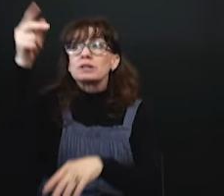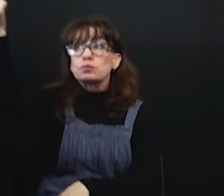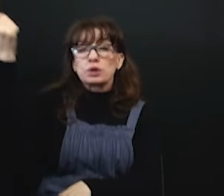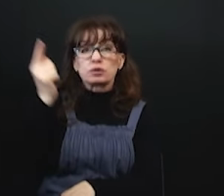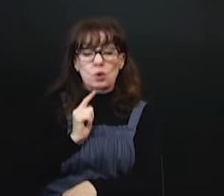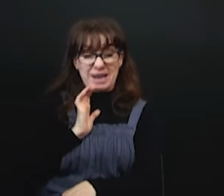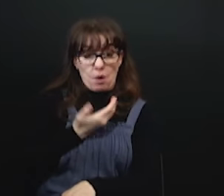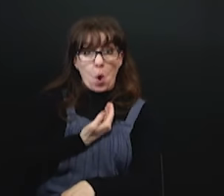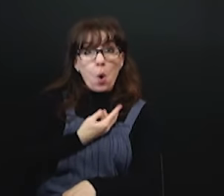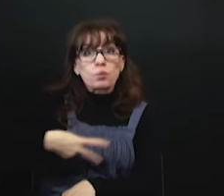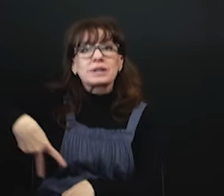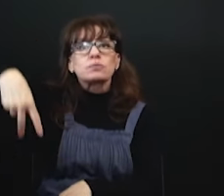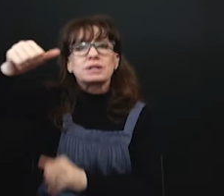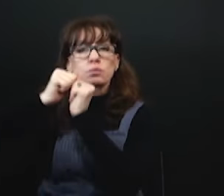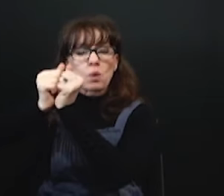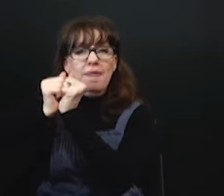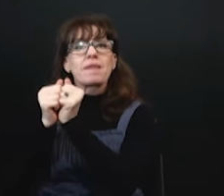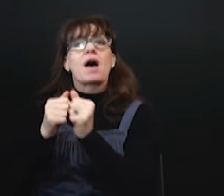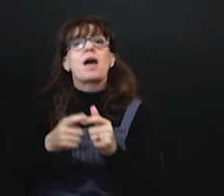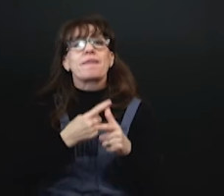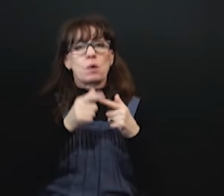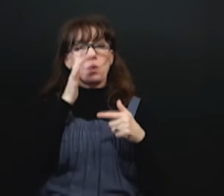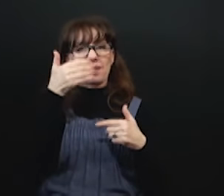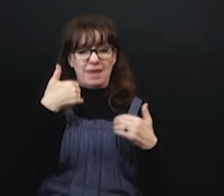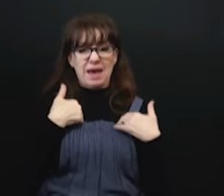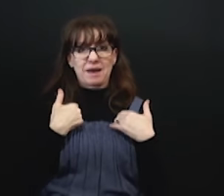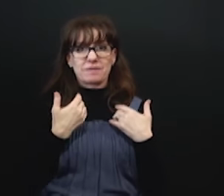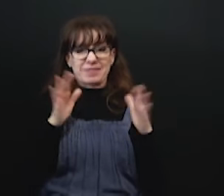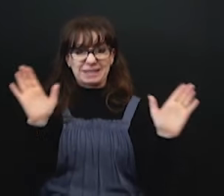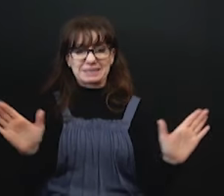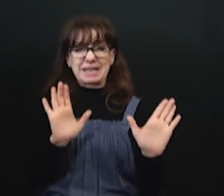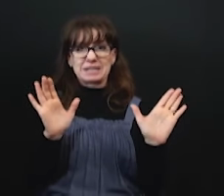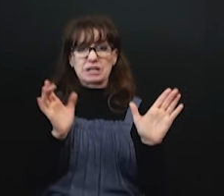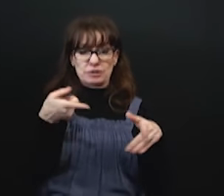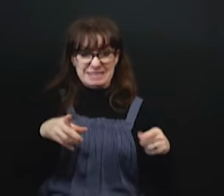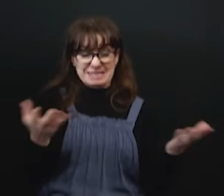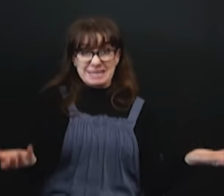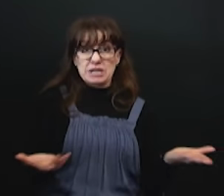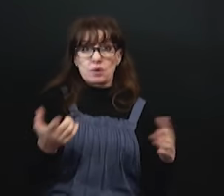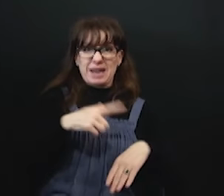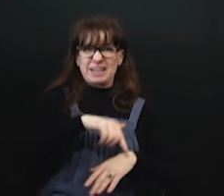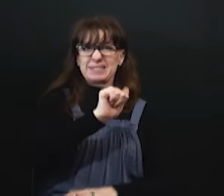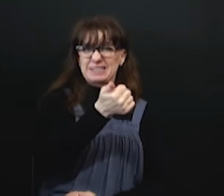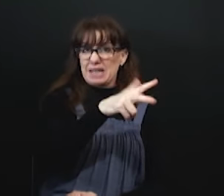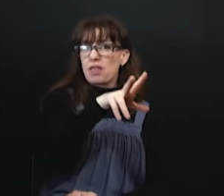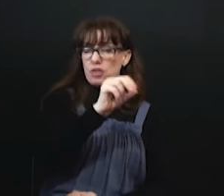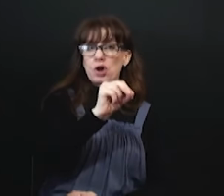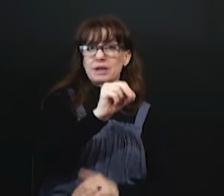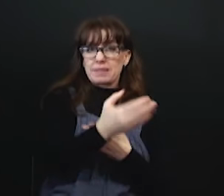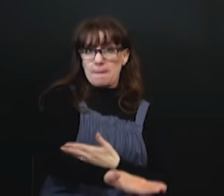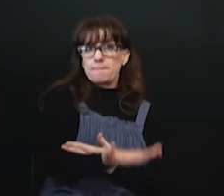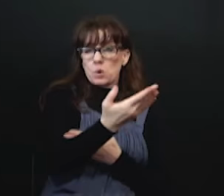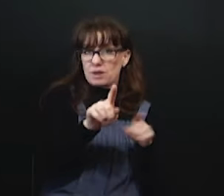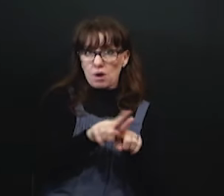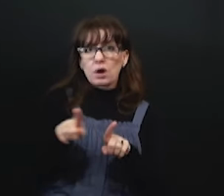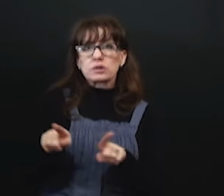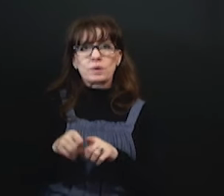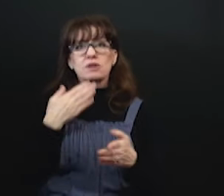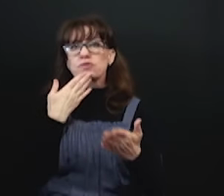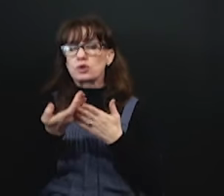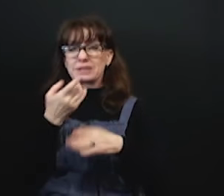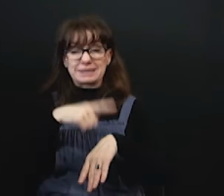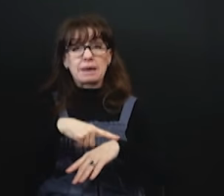own resurrection. And then, of course, we'll have Resurrection Sunday celebration worship in here at 10:30 that morning, and it'll be a great, great time.